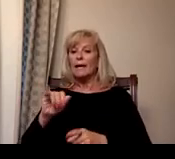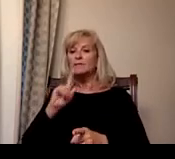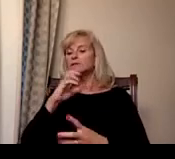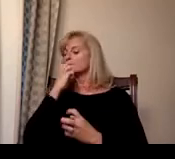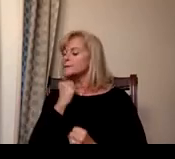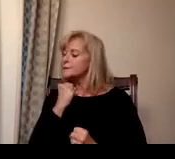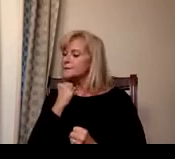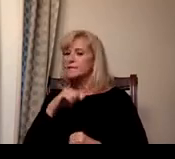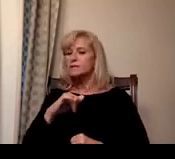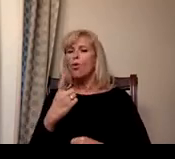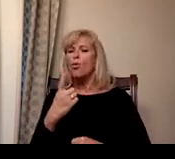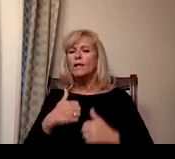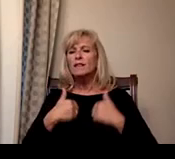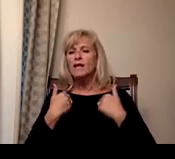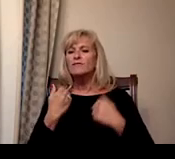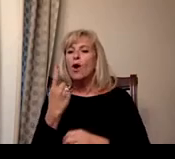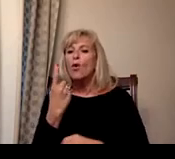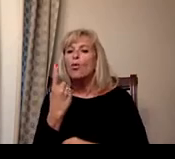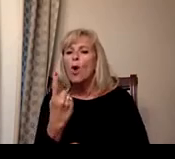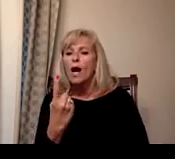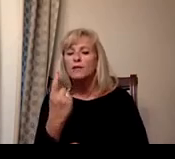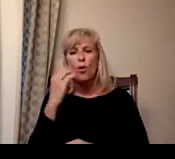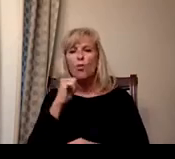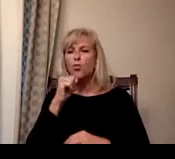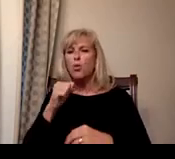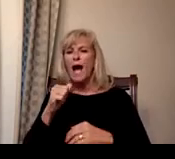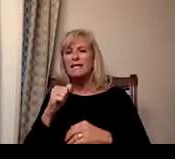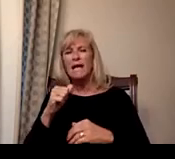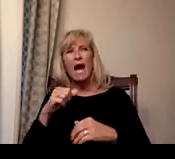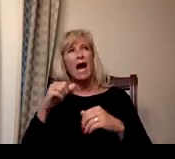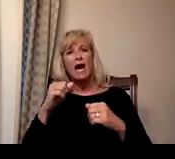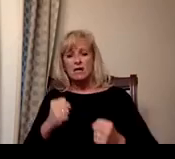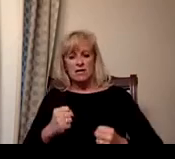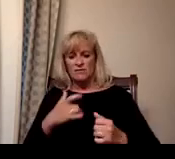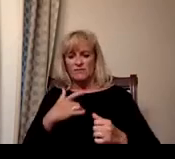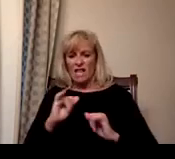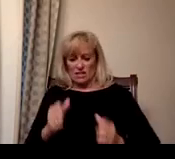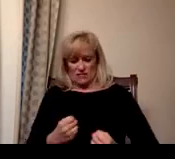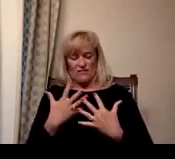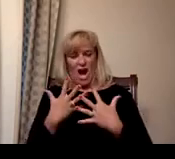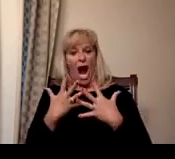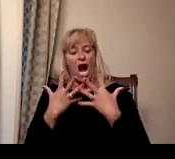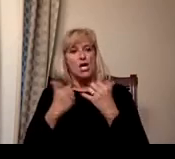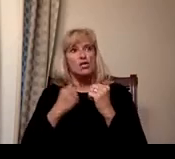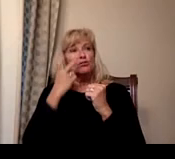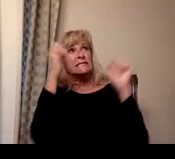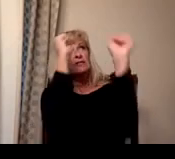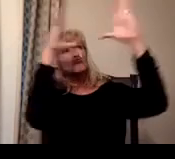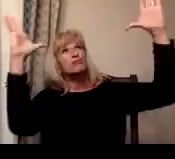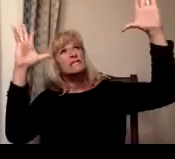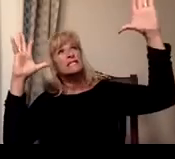One life, just one. Why aren't we running like we are on fire towards our wildest